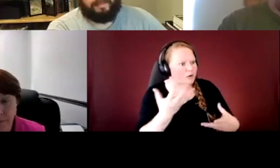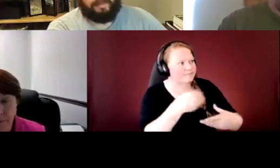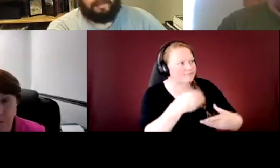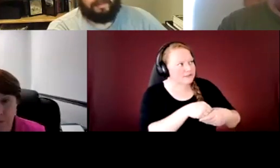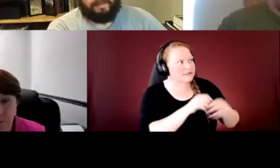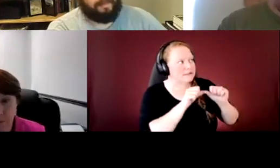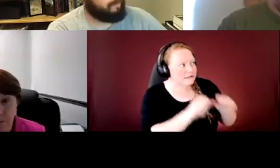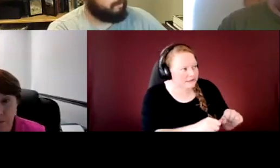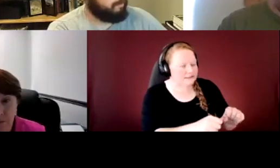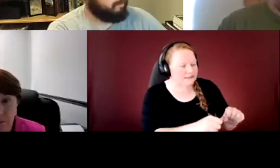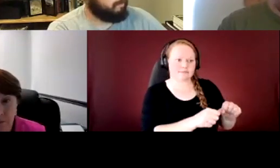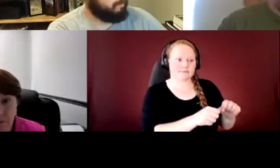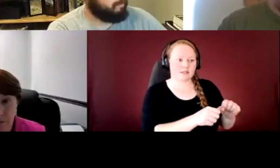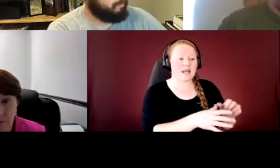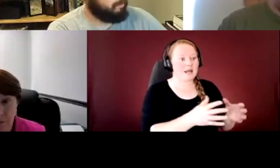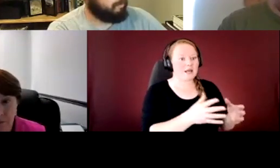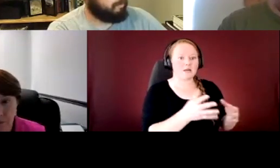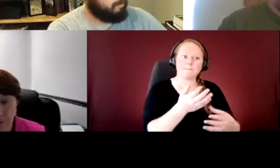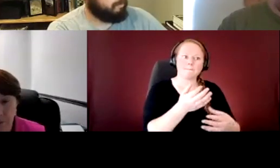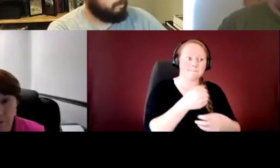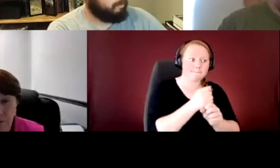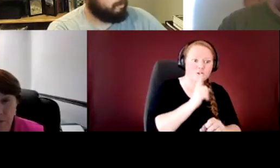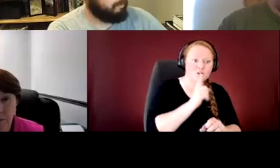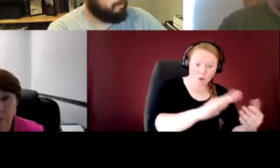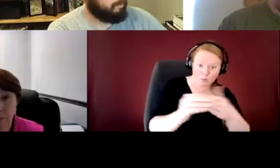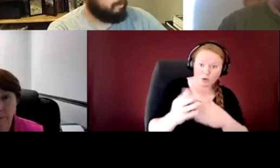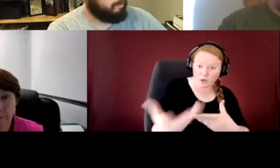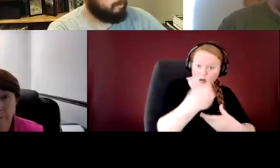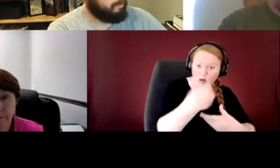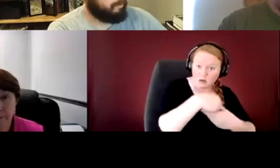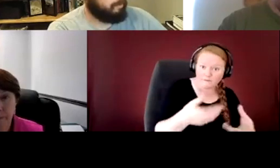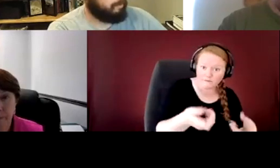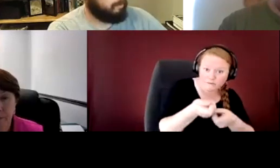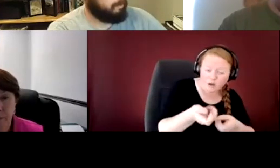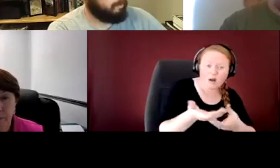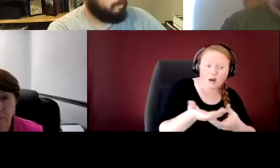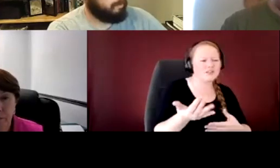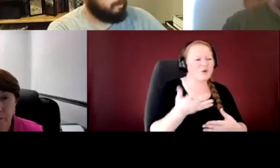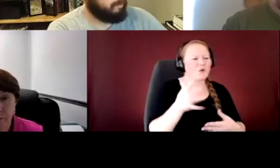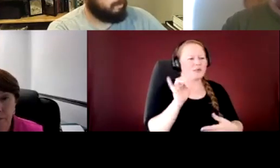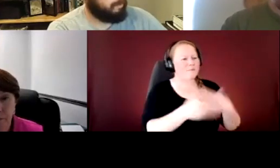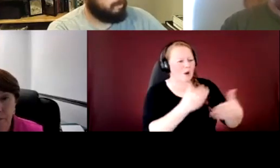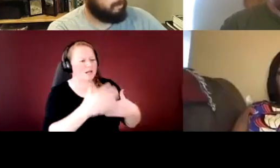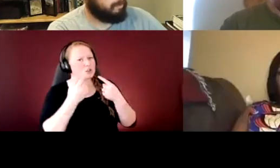community engages in order to make sure that that process hopefully gets us some good outcomes. So I